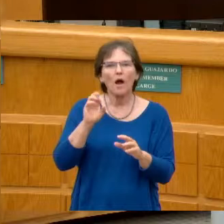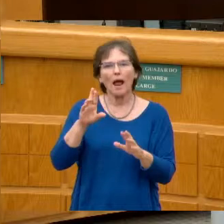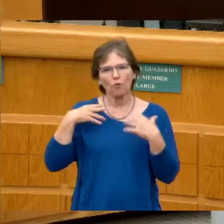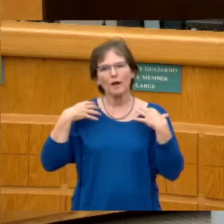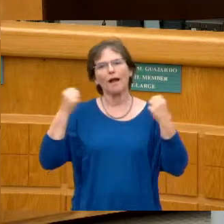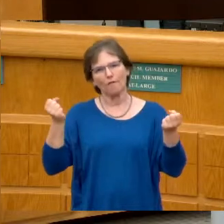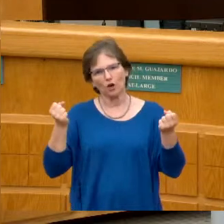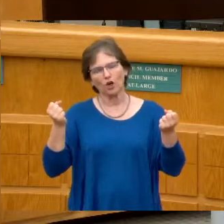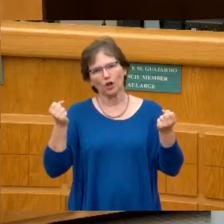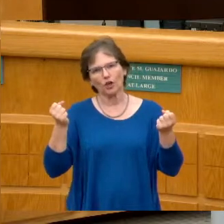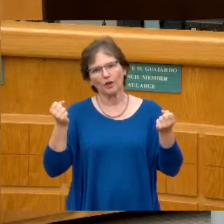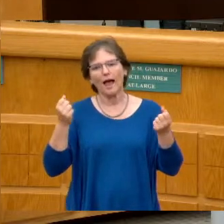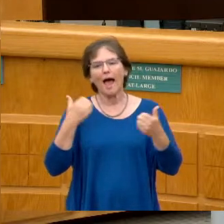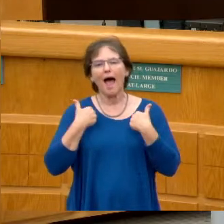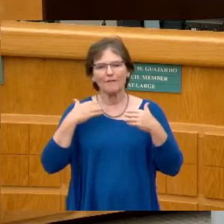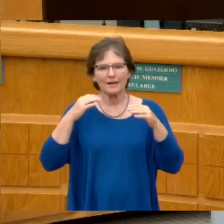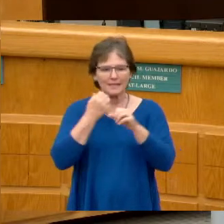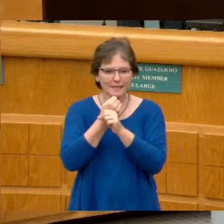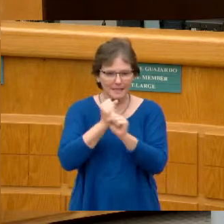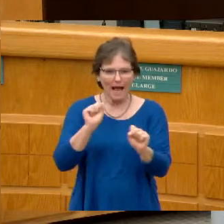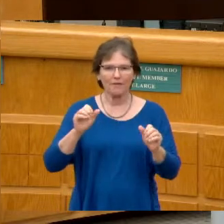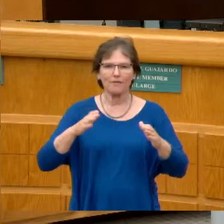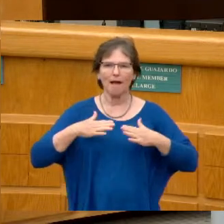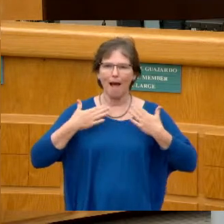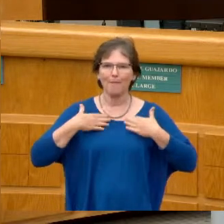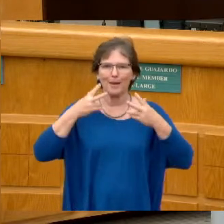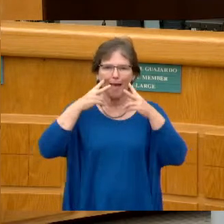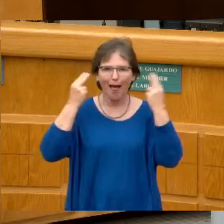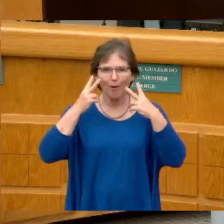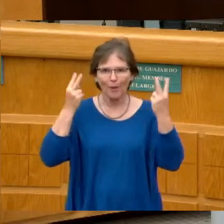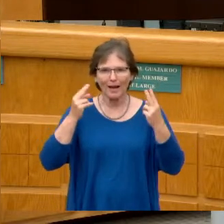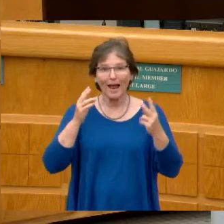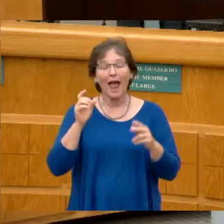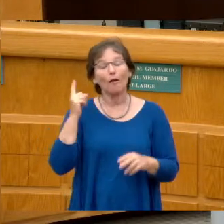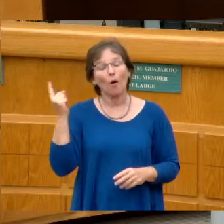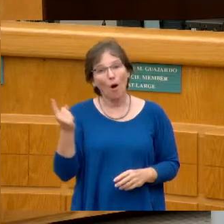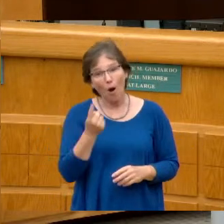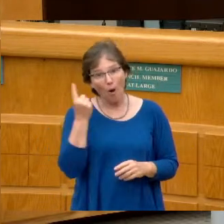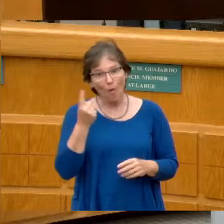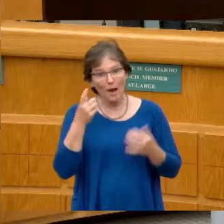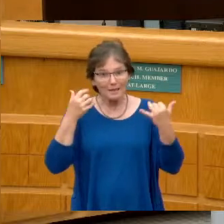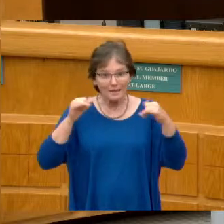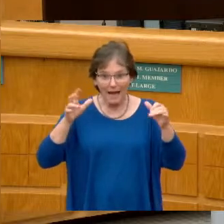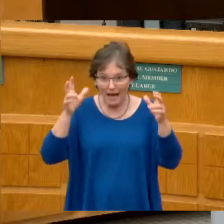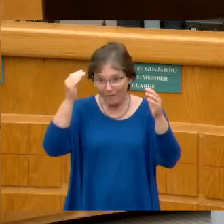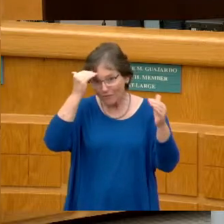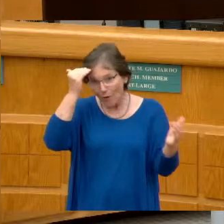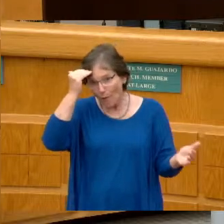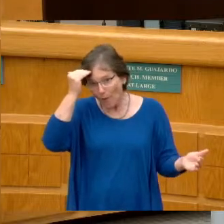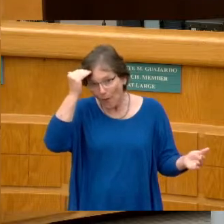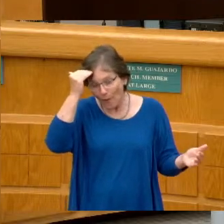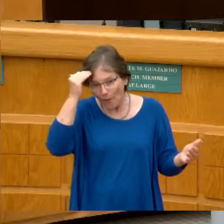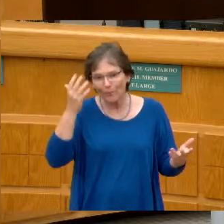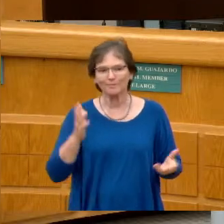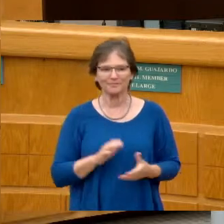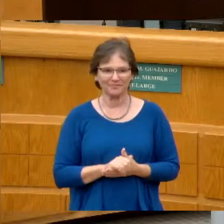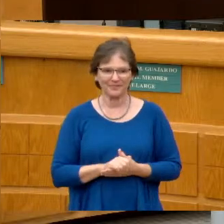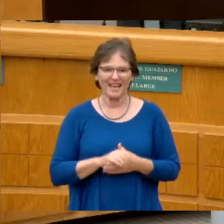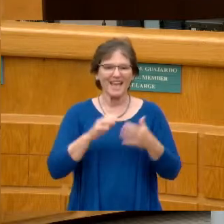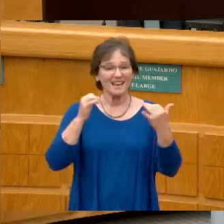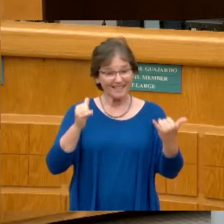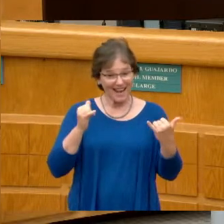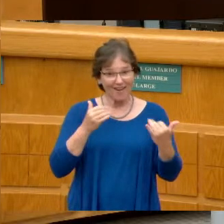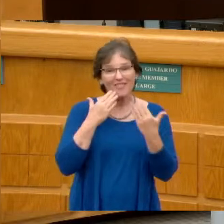apart. Above all, if you are sick or in quarantine, do not participate or attend any